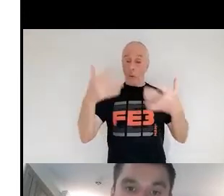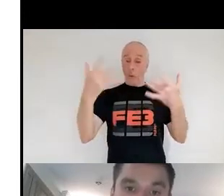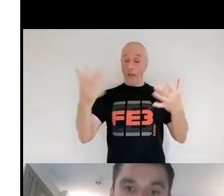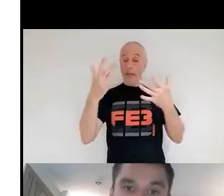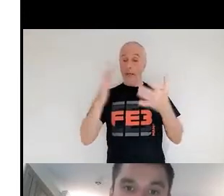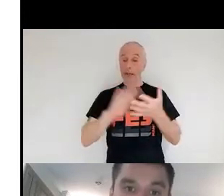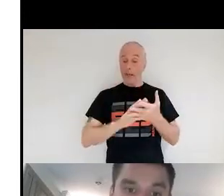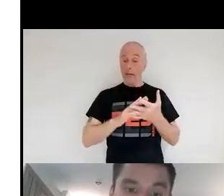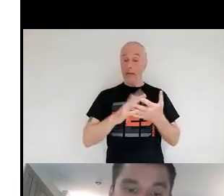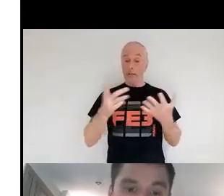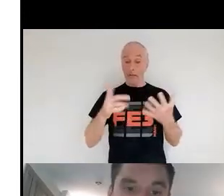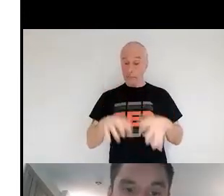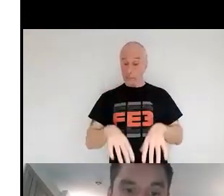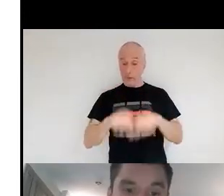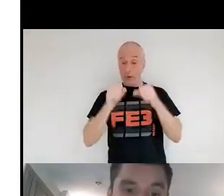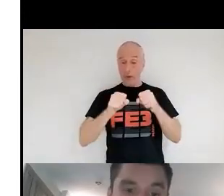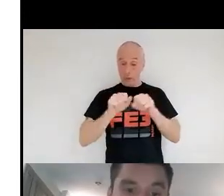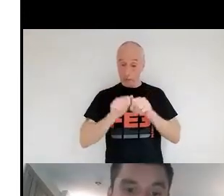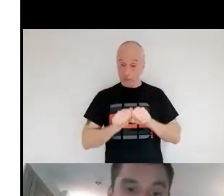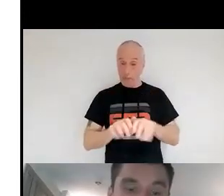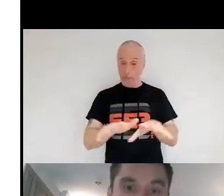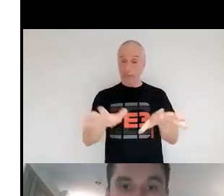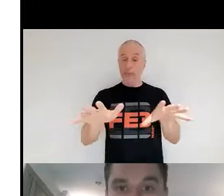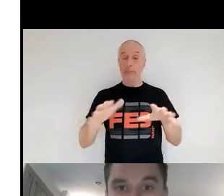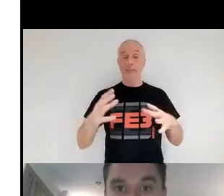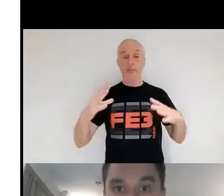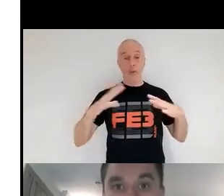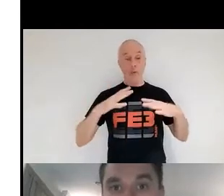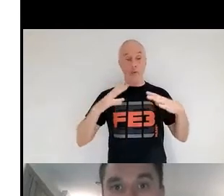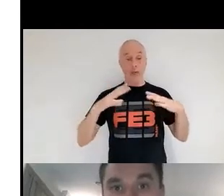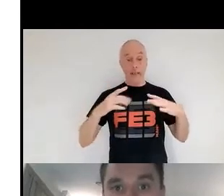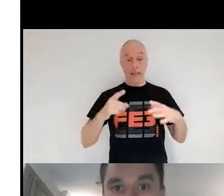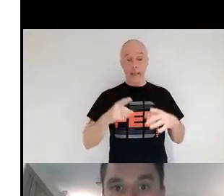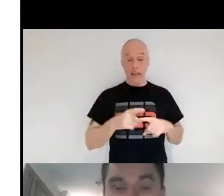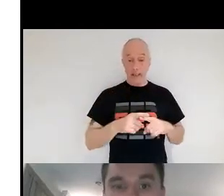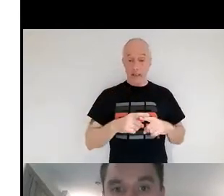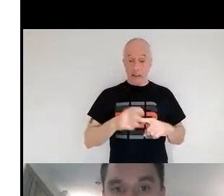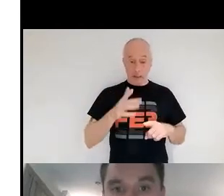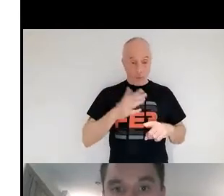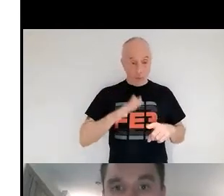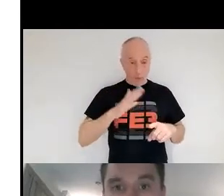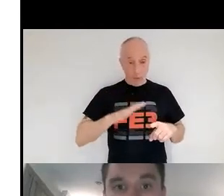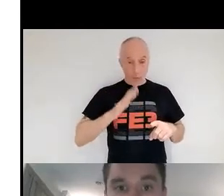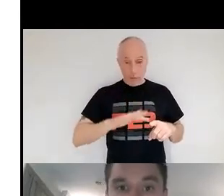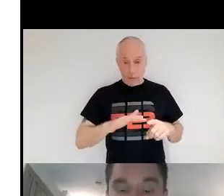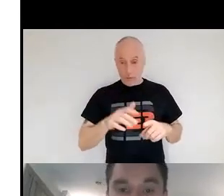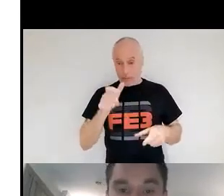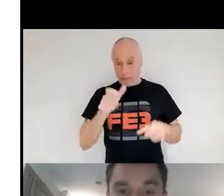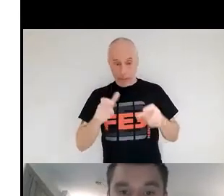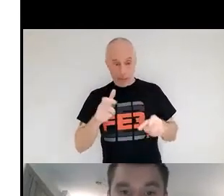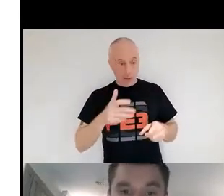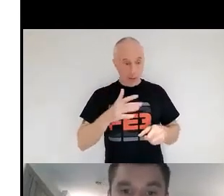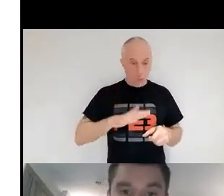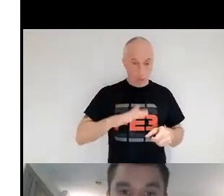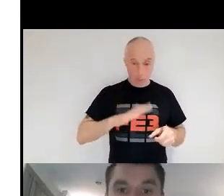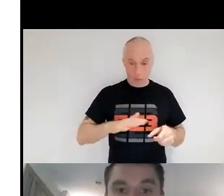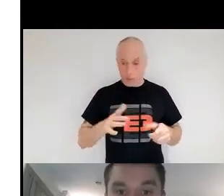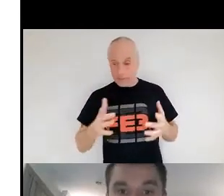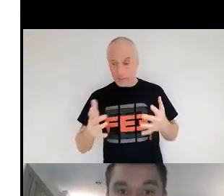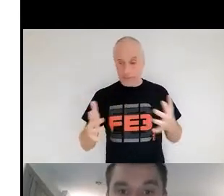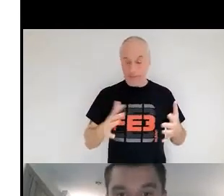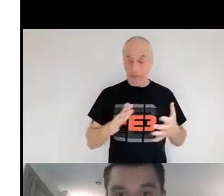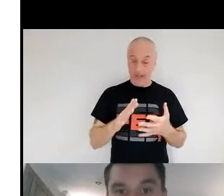already a wide and very liquid demand market for electricity. So we weren't having to